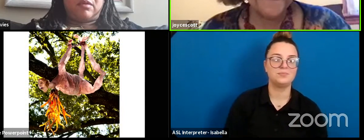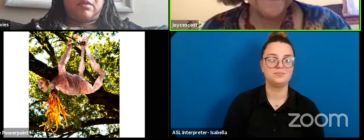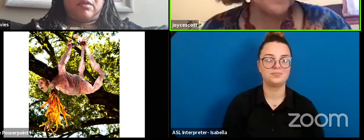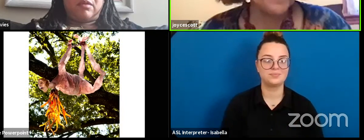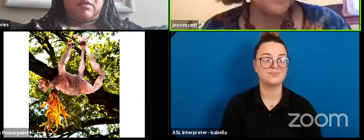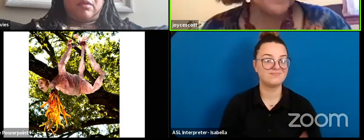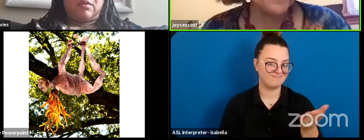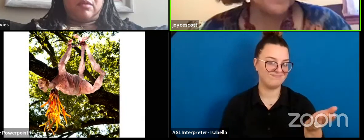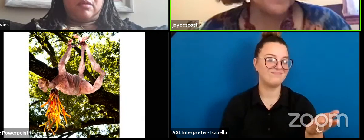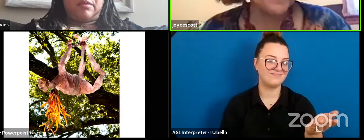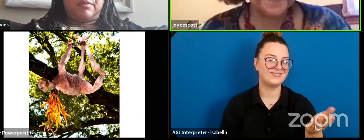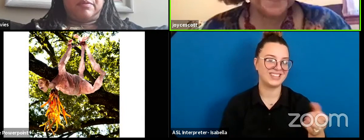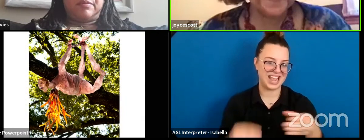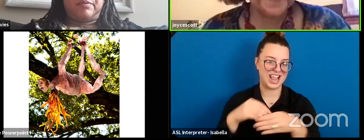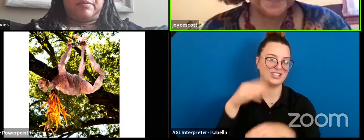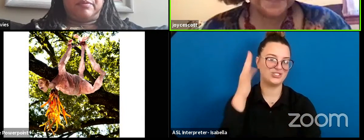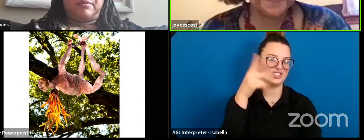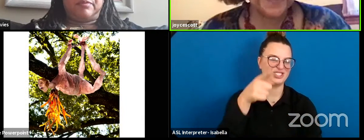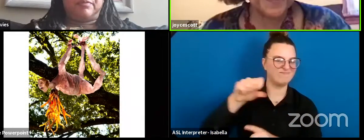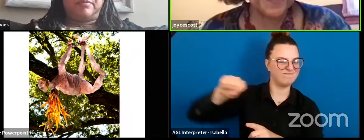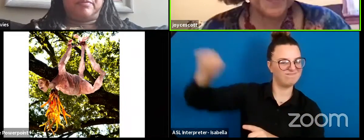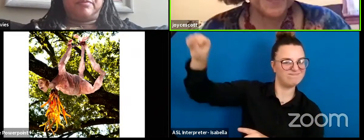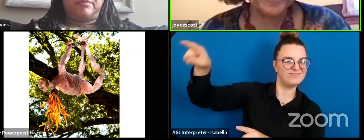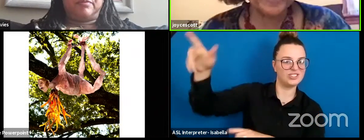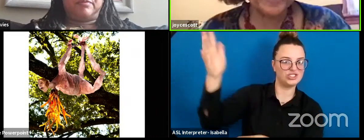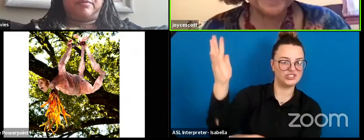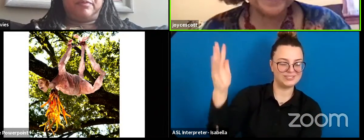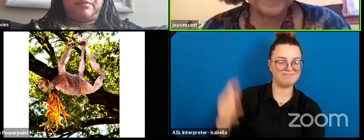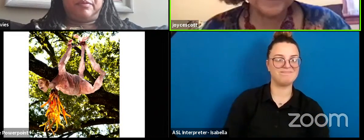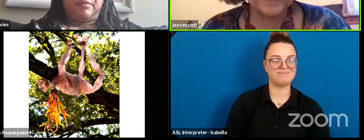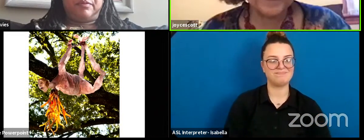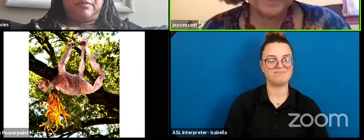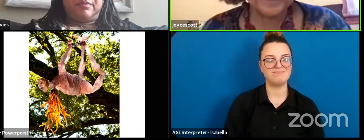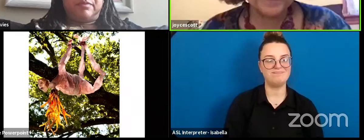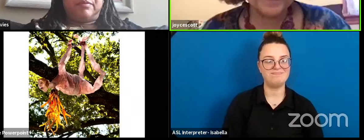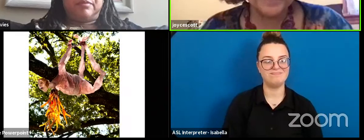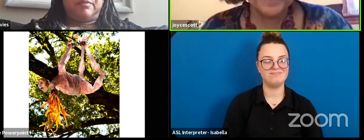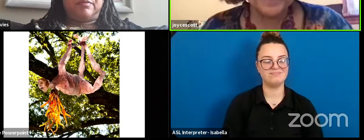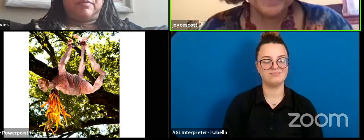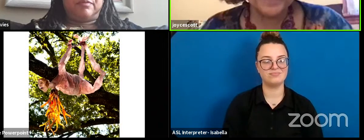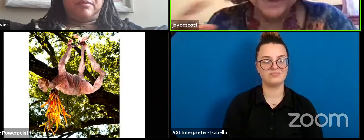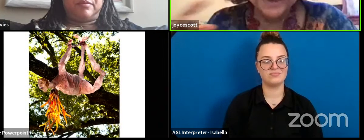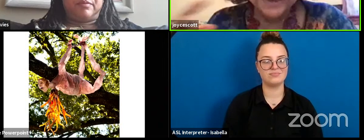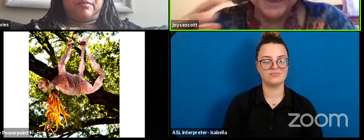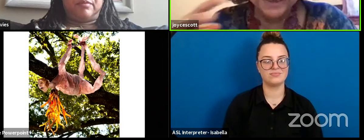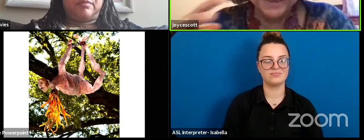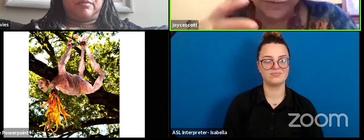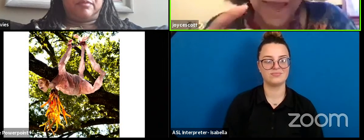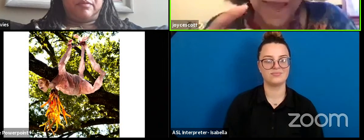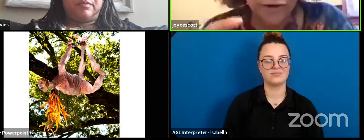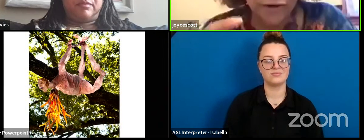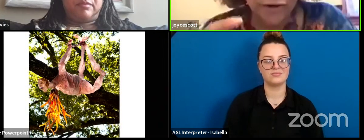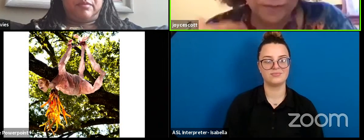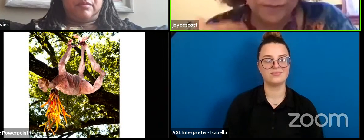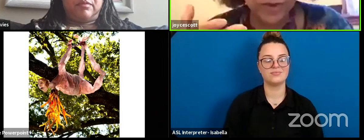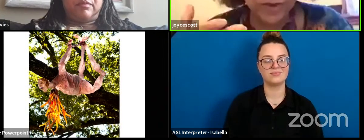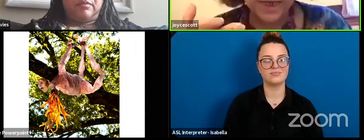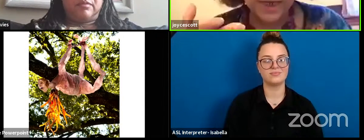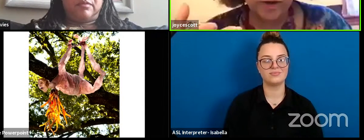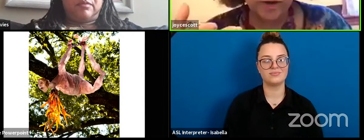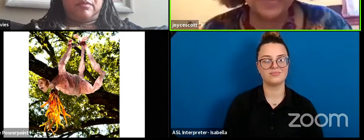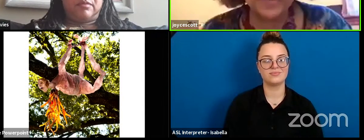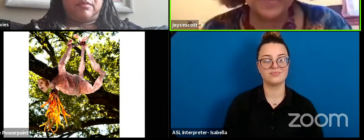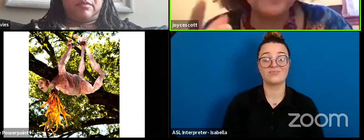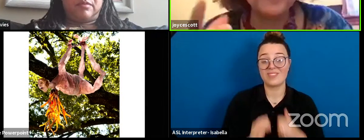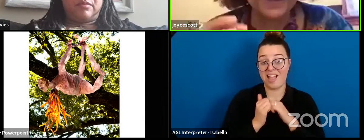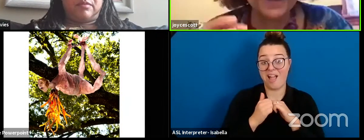There she is in the tree. the way I work, especially with bead work, which